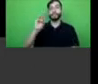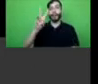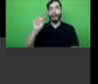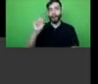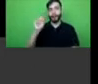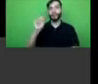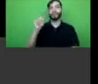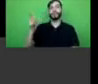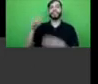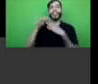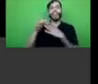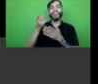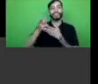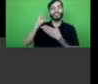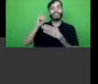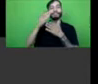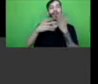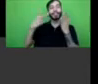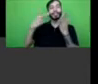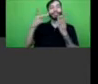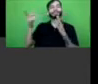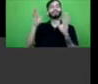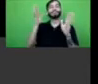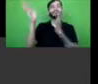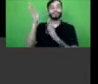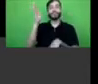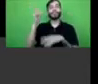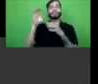around her hashtag Disabled and Cute.